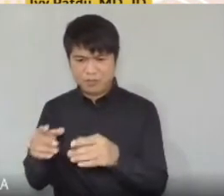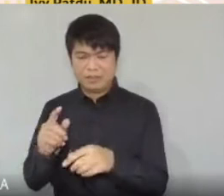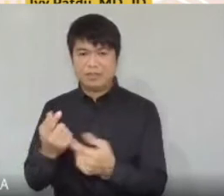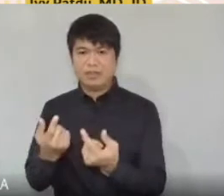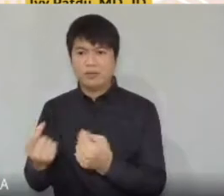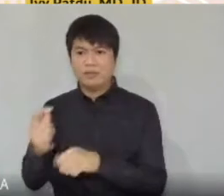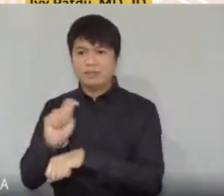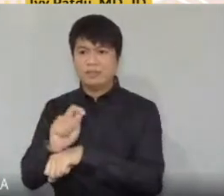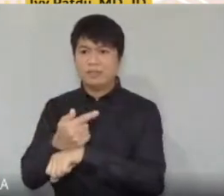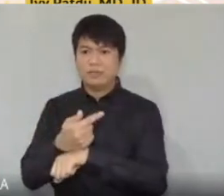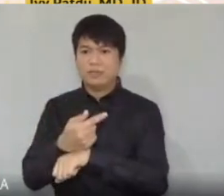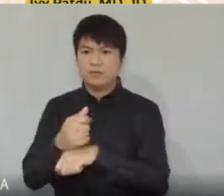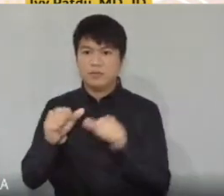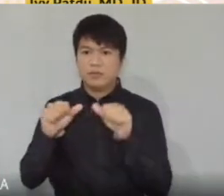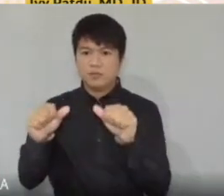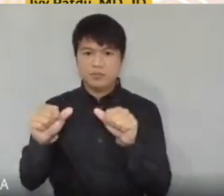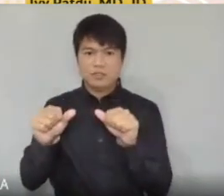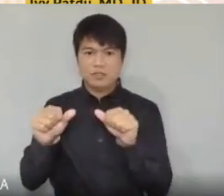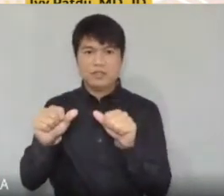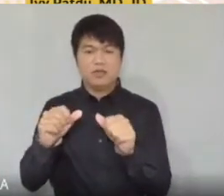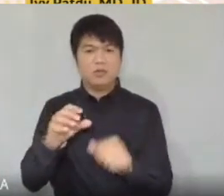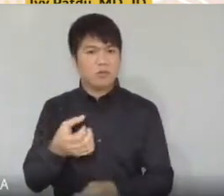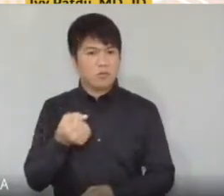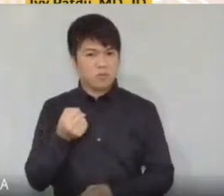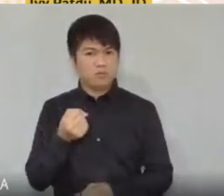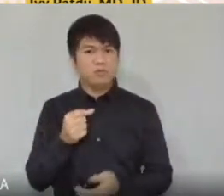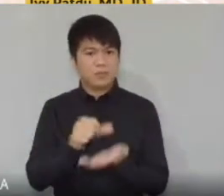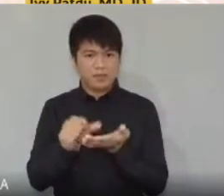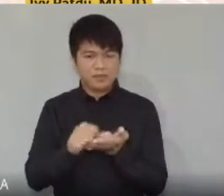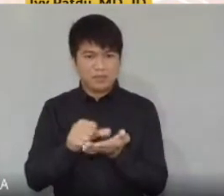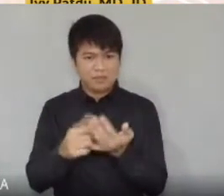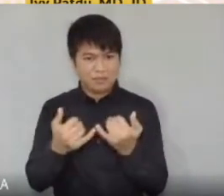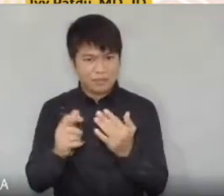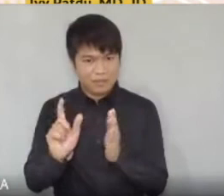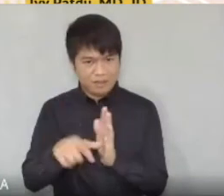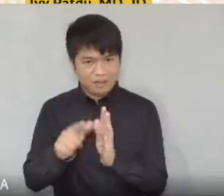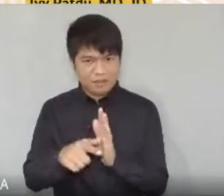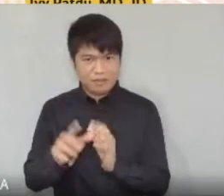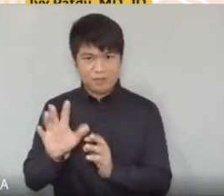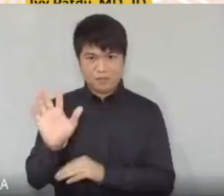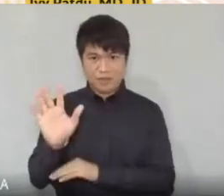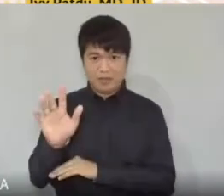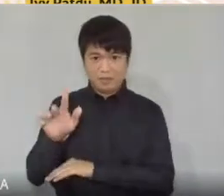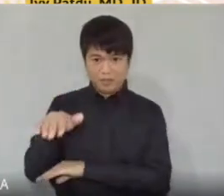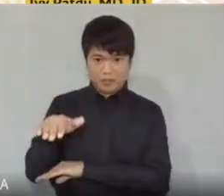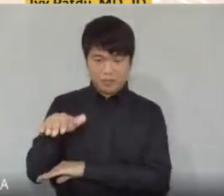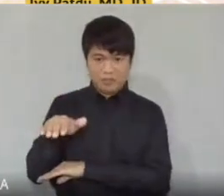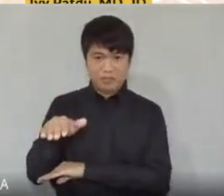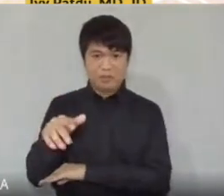consultants' input, three of our consultants' input. So the first is on Telehealth X